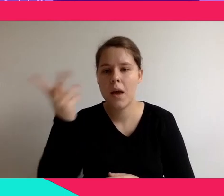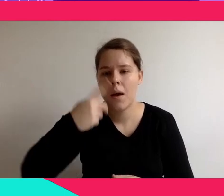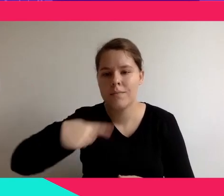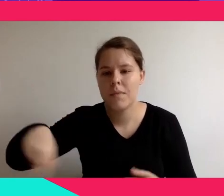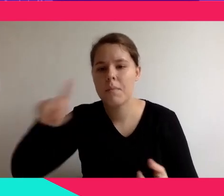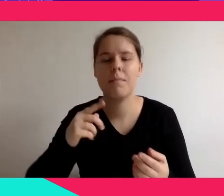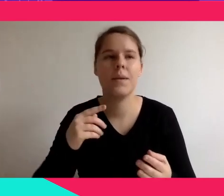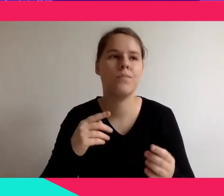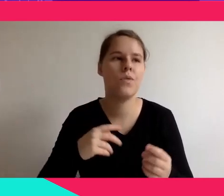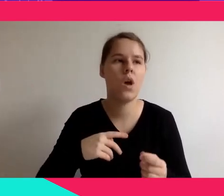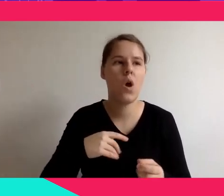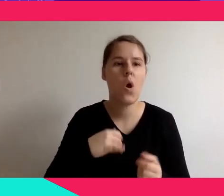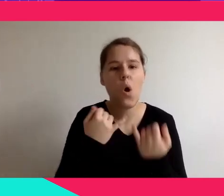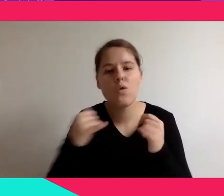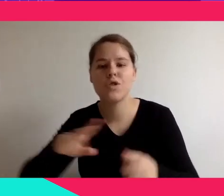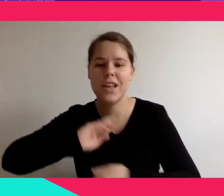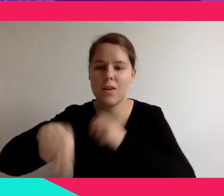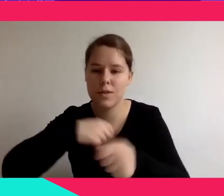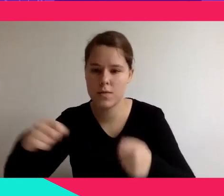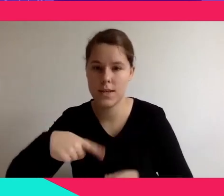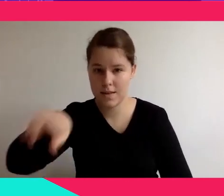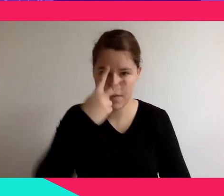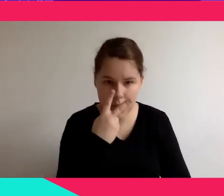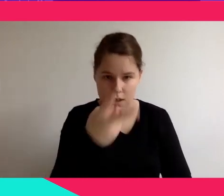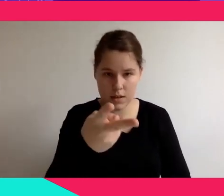are classically, as museums, enlightenment